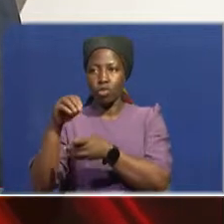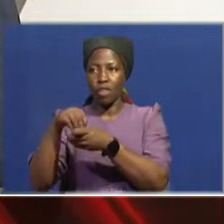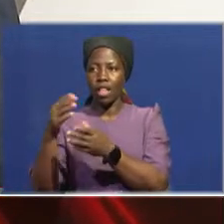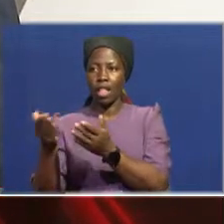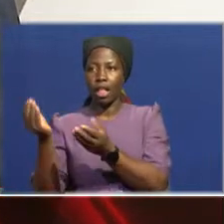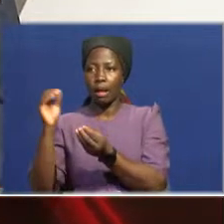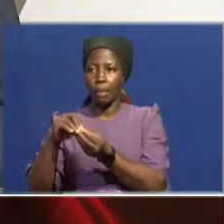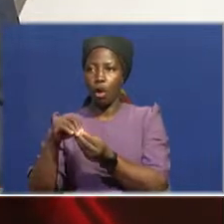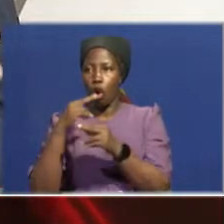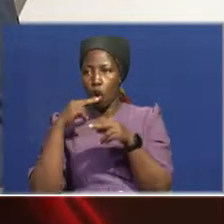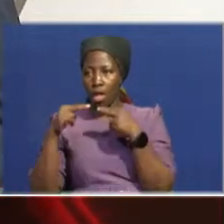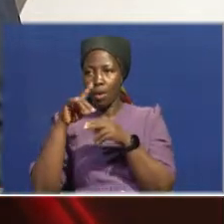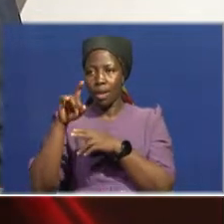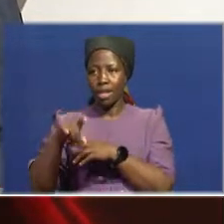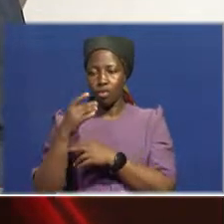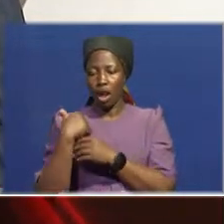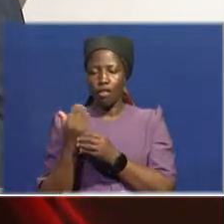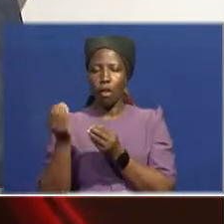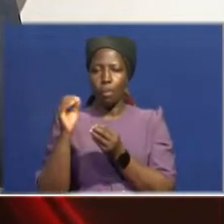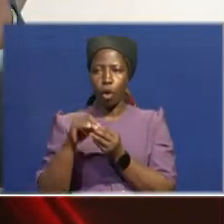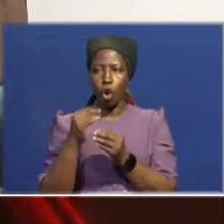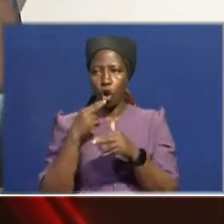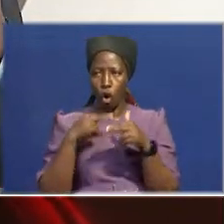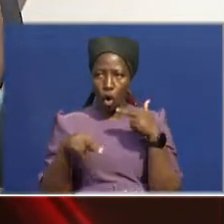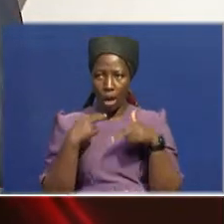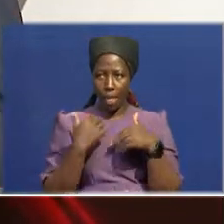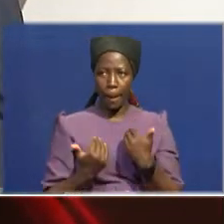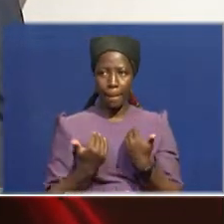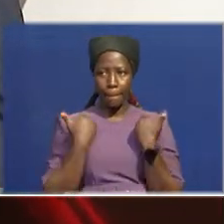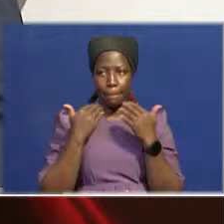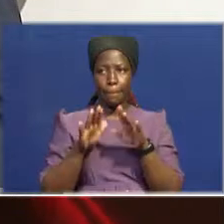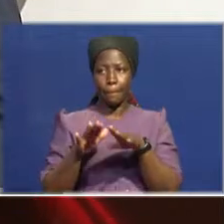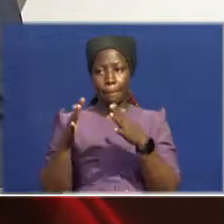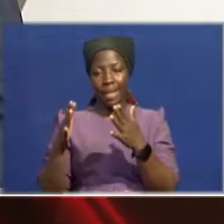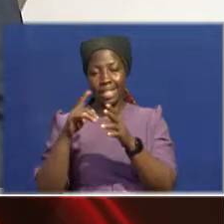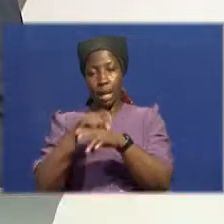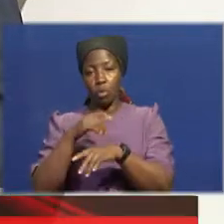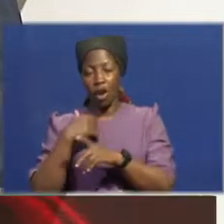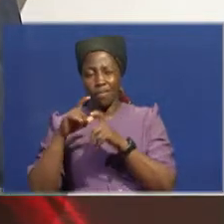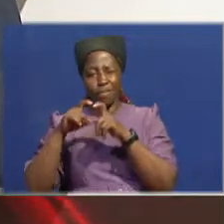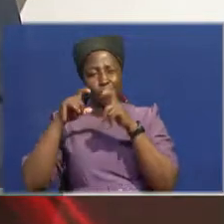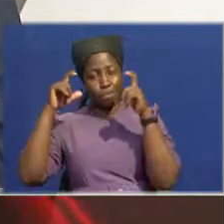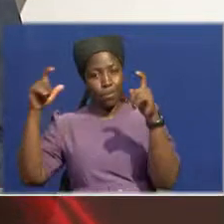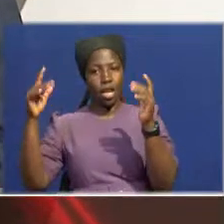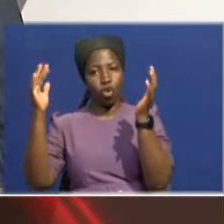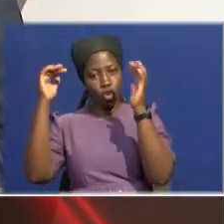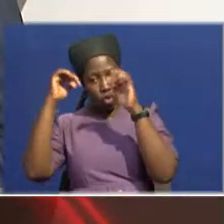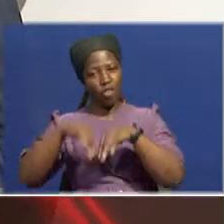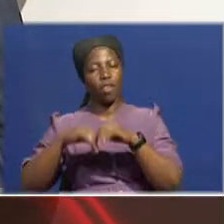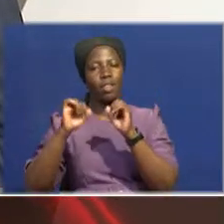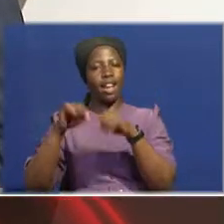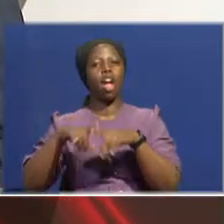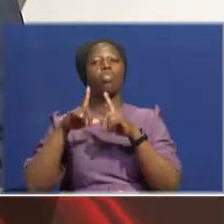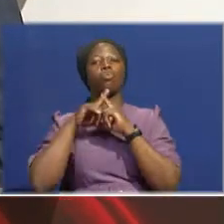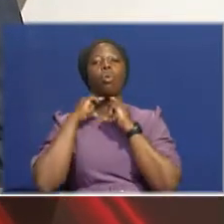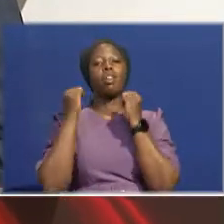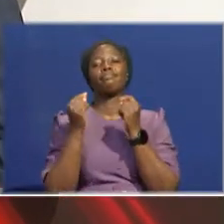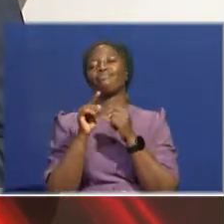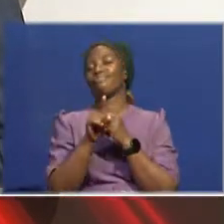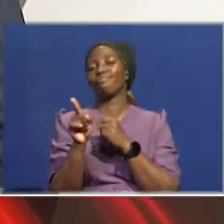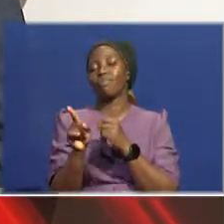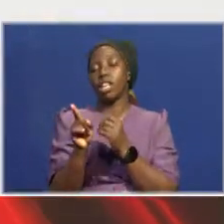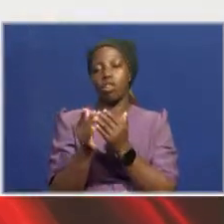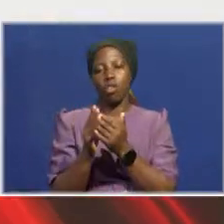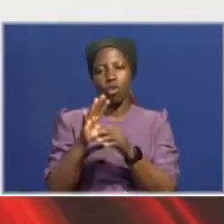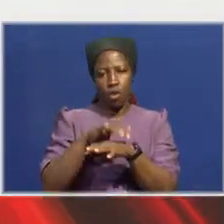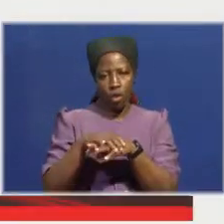more hotel beds, so that when we have big conferences, we can host them comfortably. Mm-hmm. Yeah. And